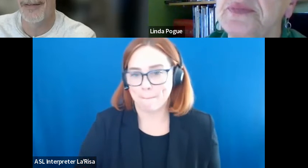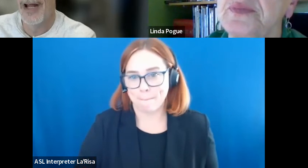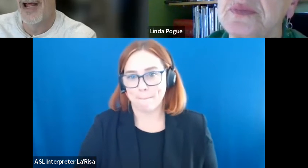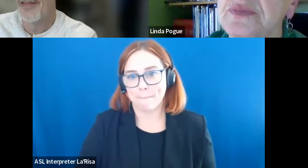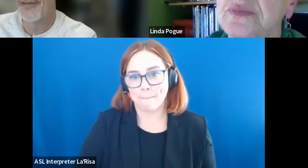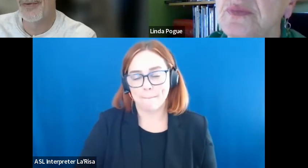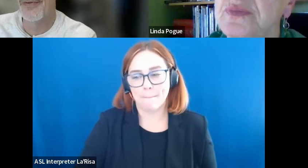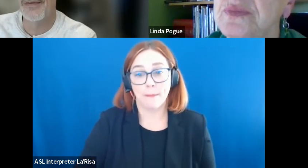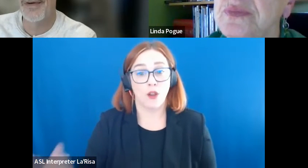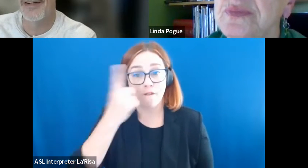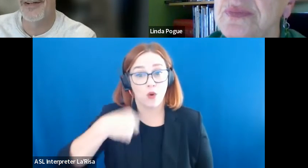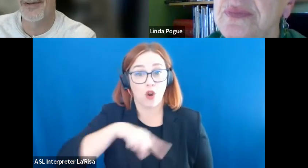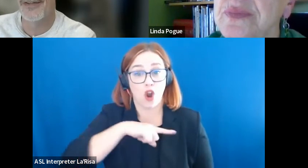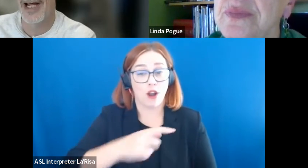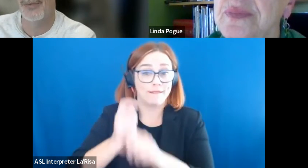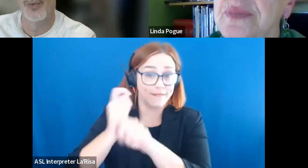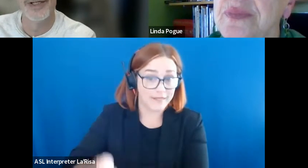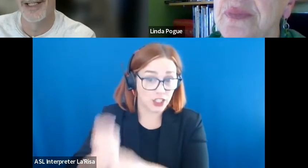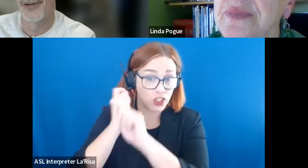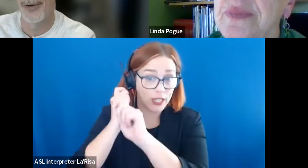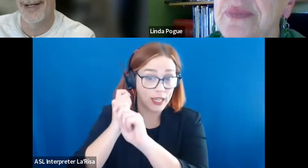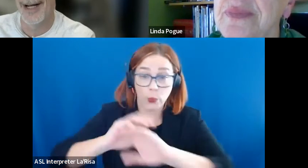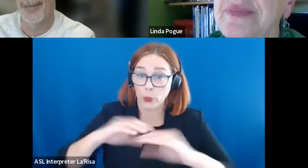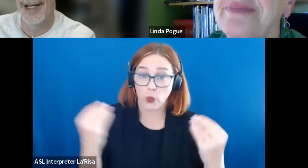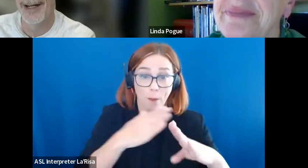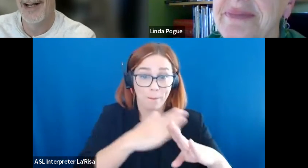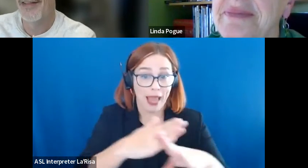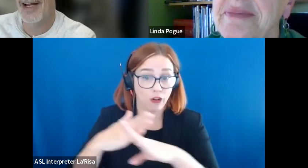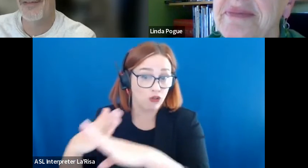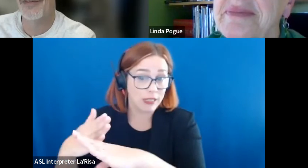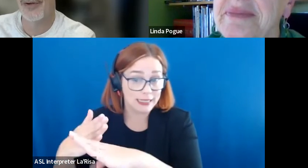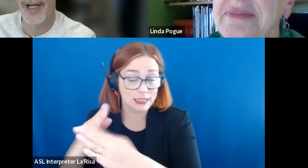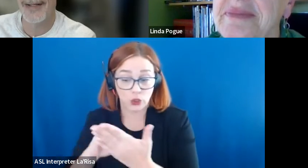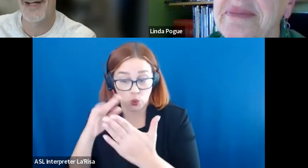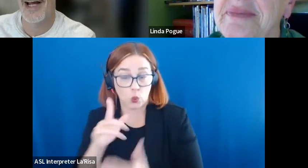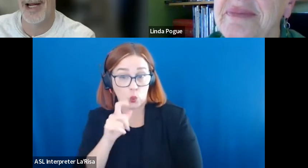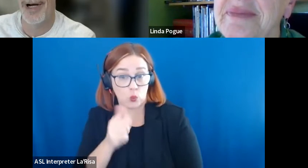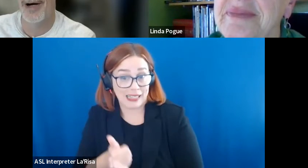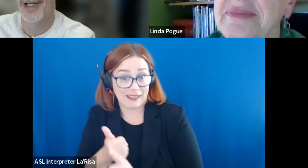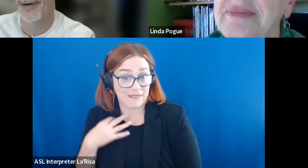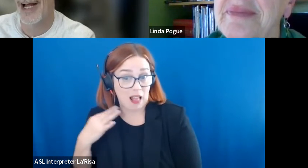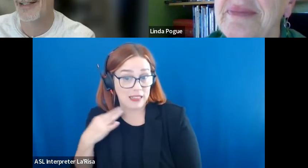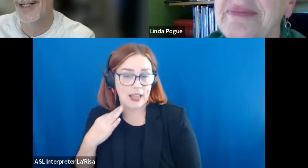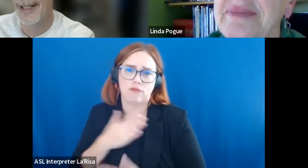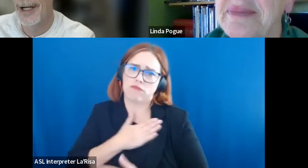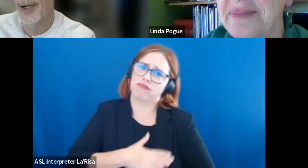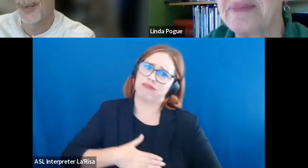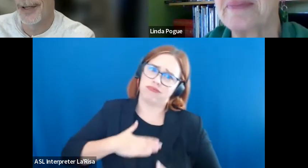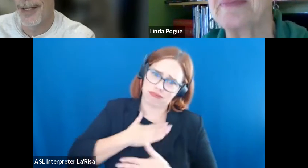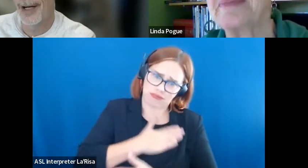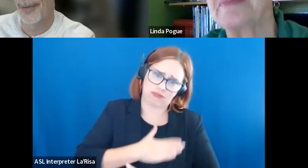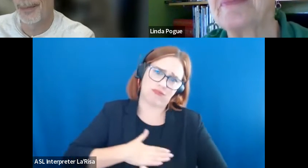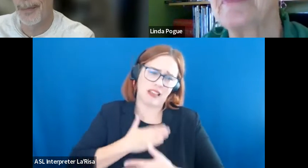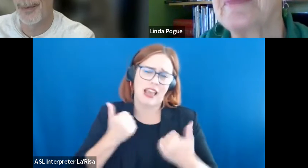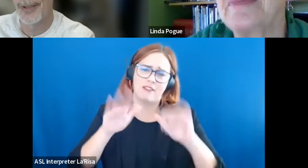Boundaries events, the students that volunteer their time really enjoy it. I mean, they have such a great time interacting